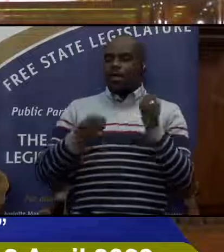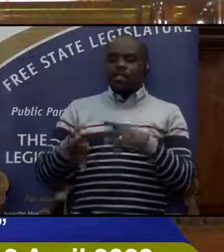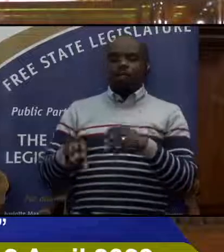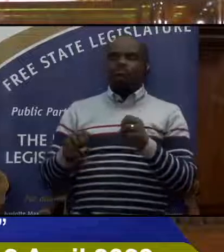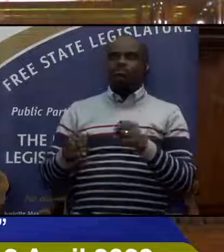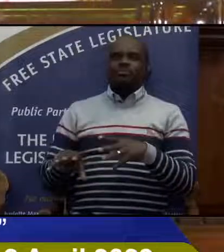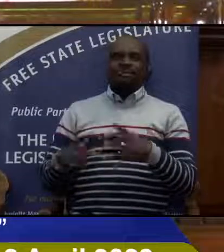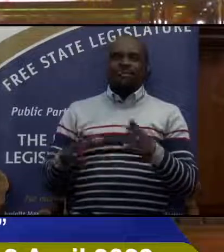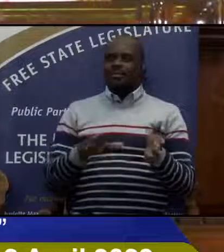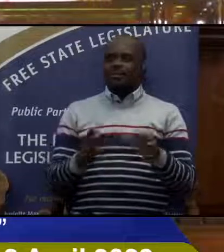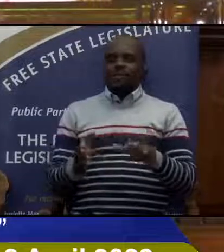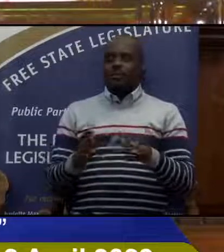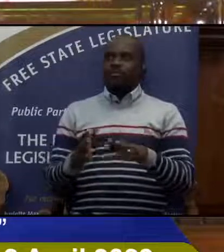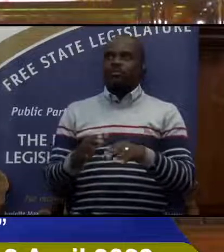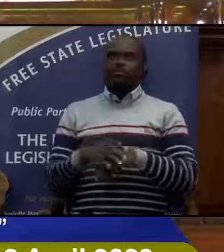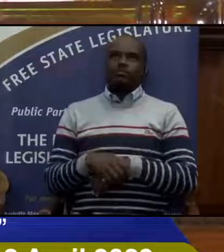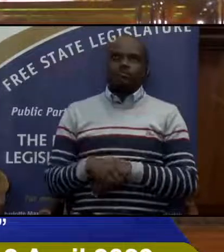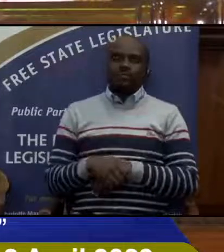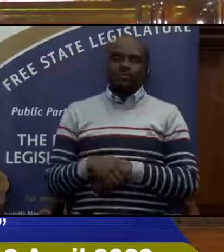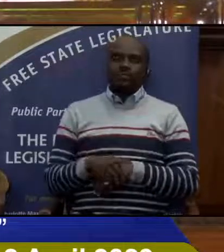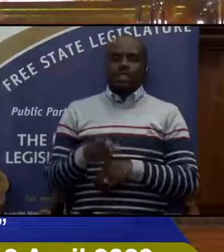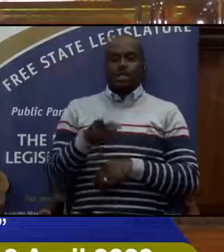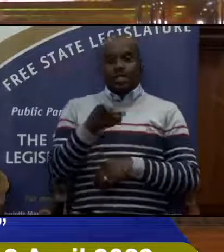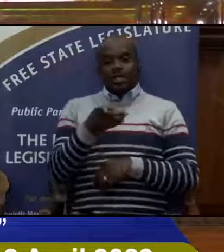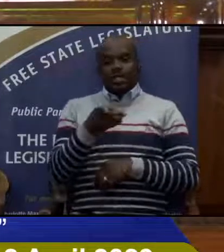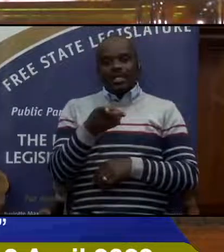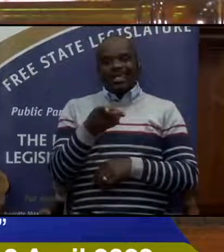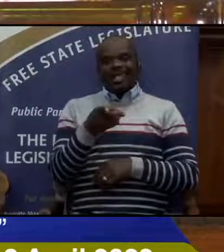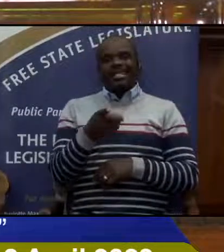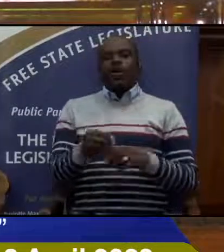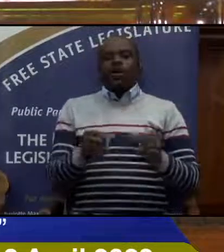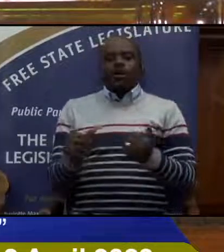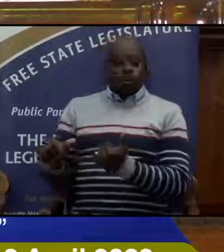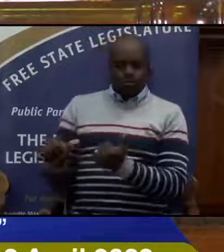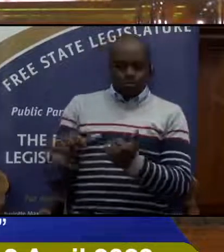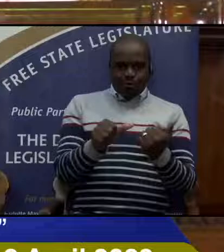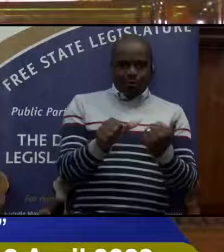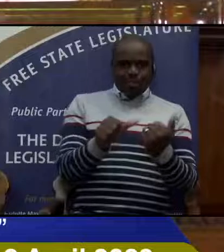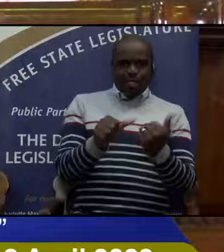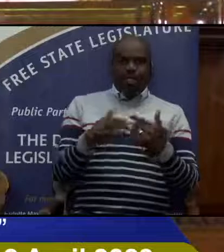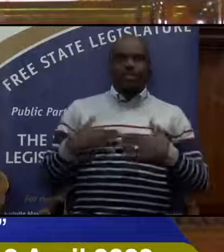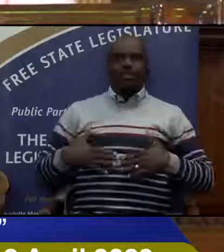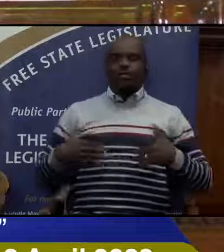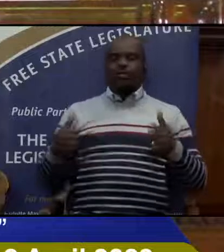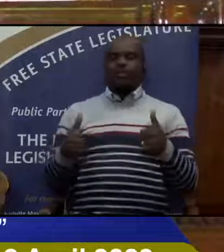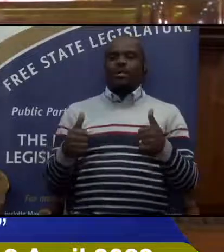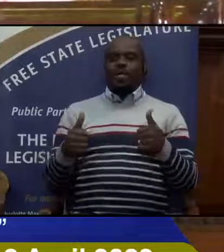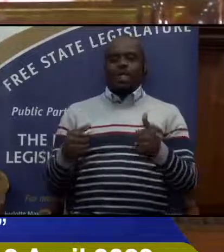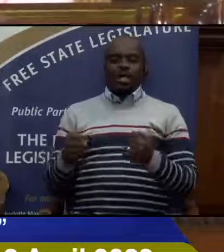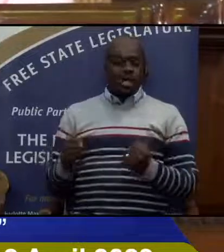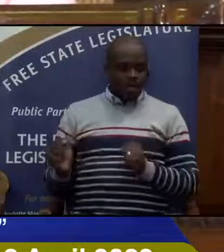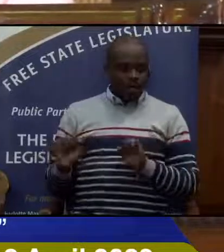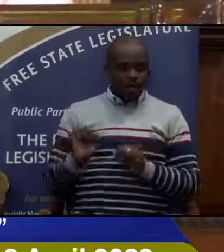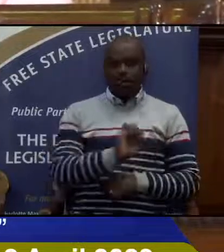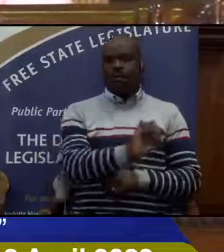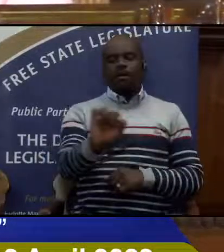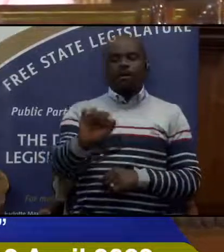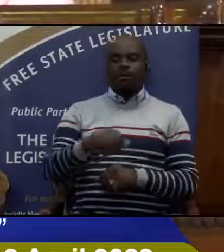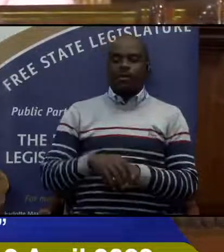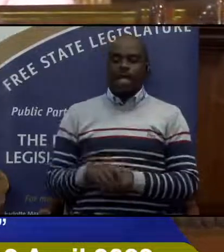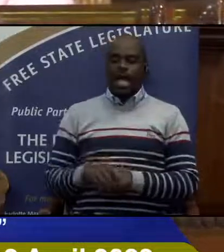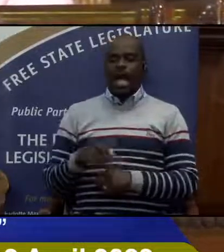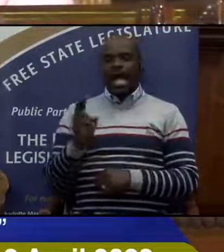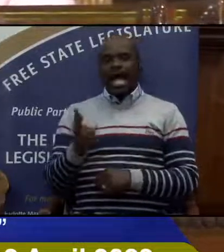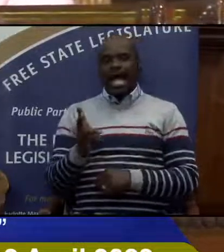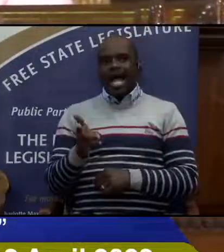COVID. This will boost the emotional well-being of government employees, and it's only a